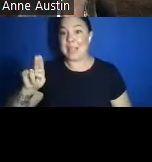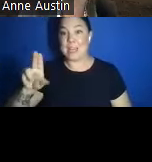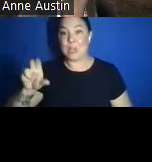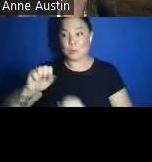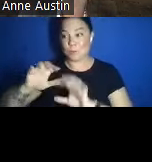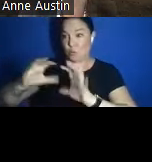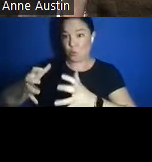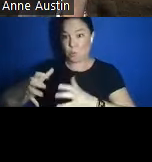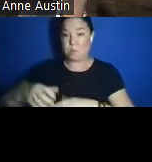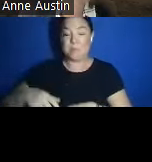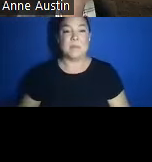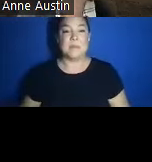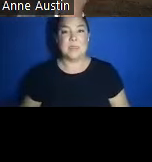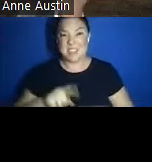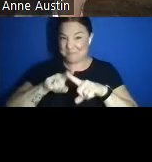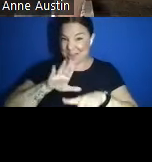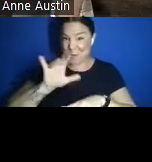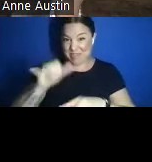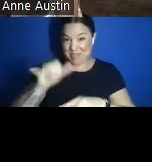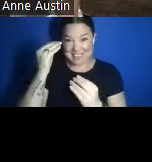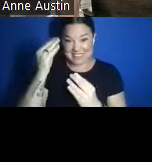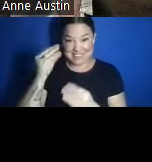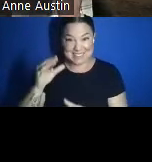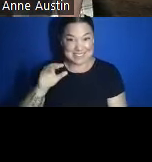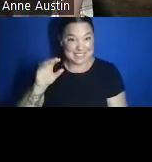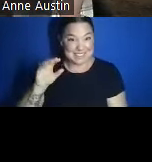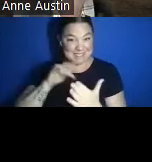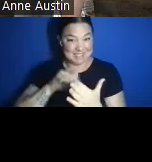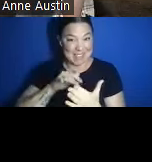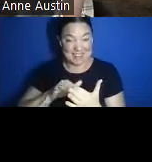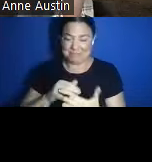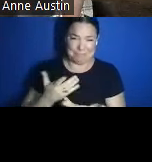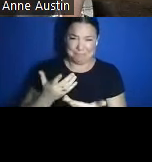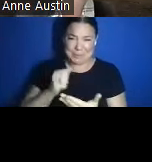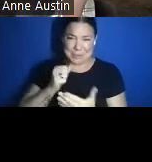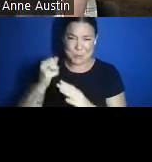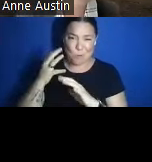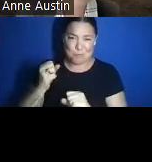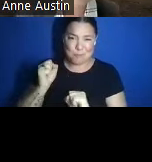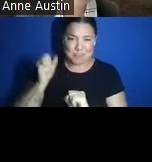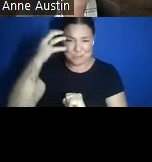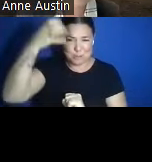data, I'd assume that they don't trust a chef without a tattoo.